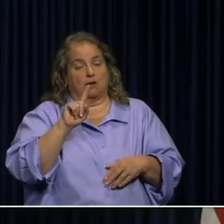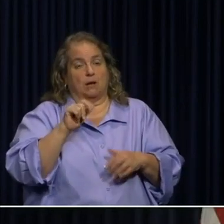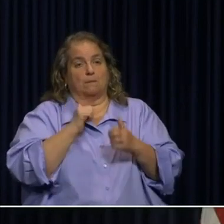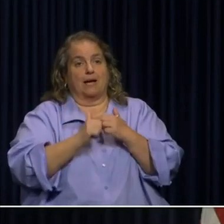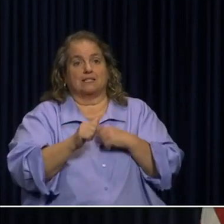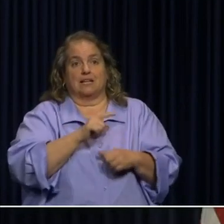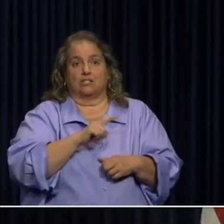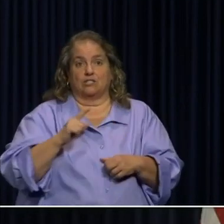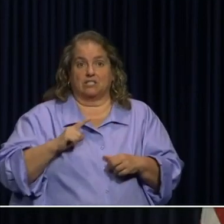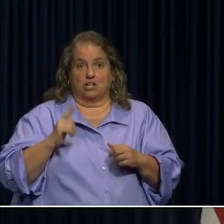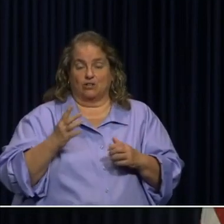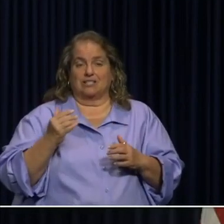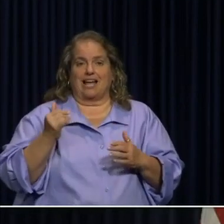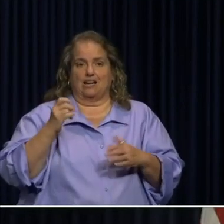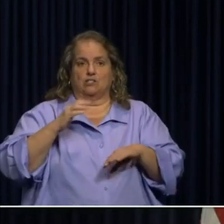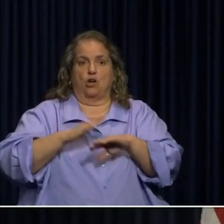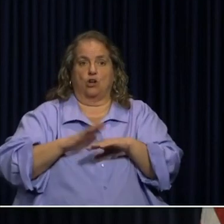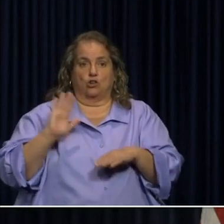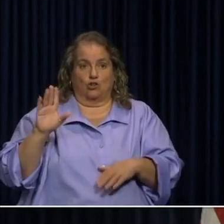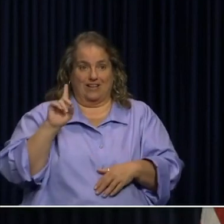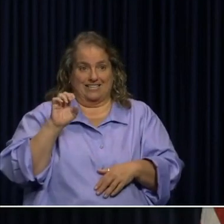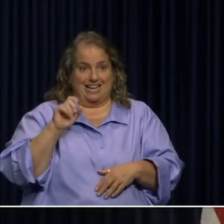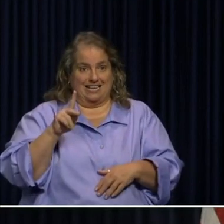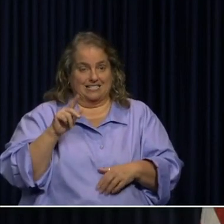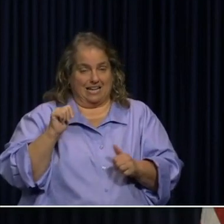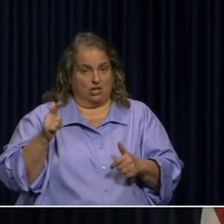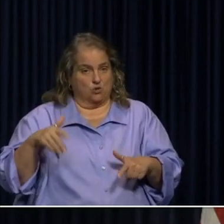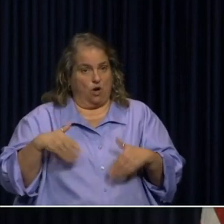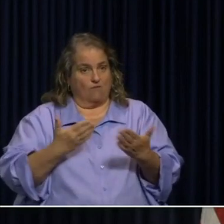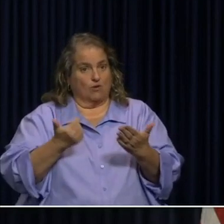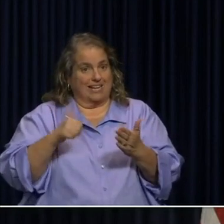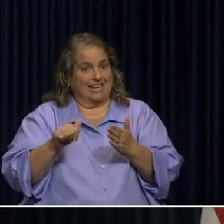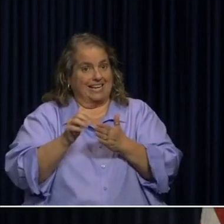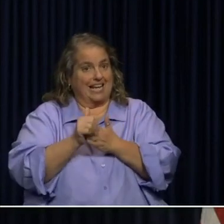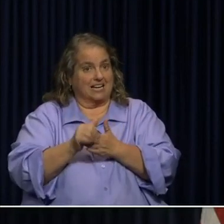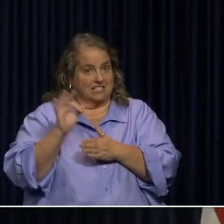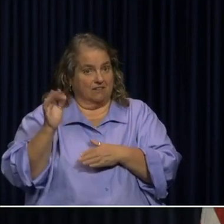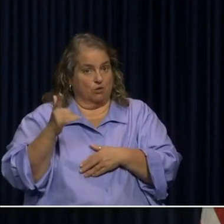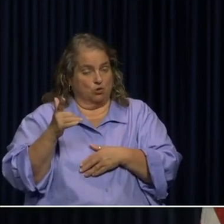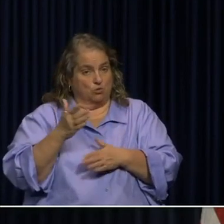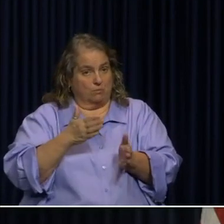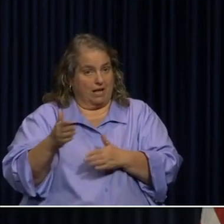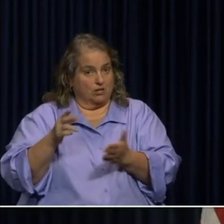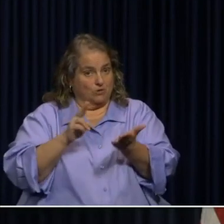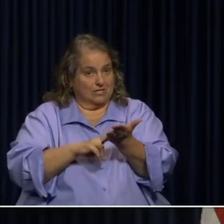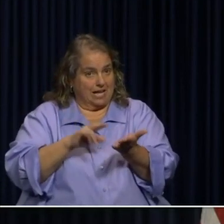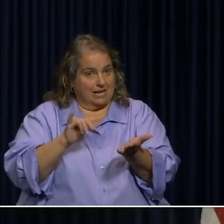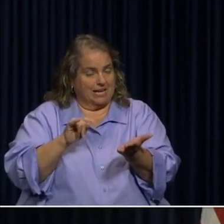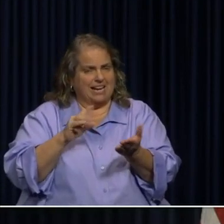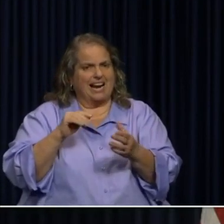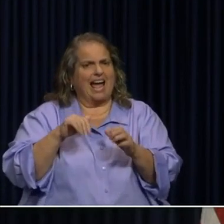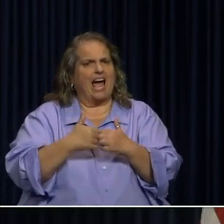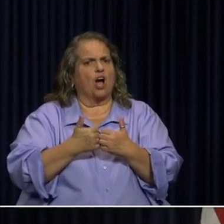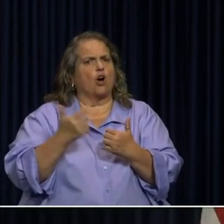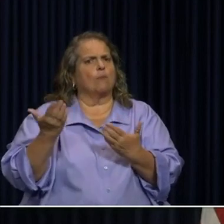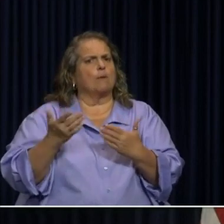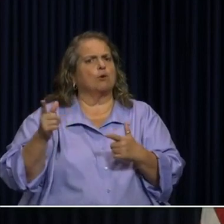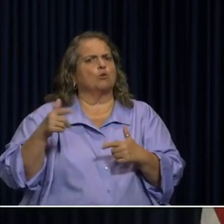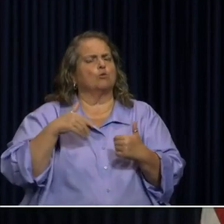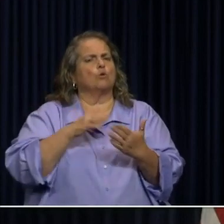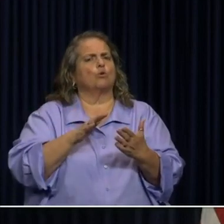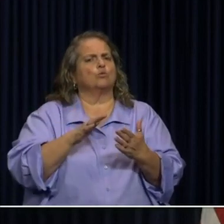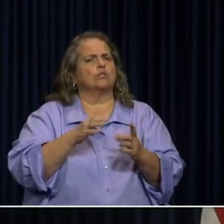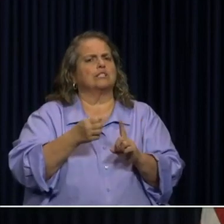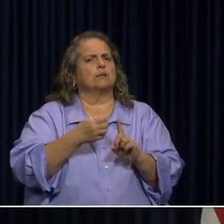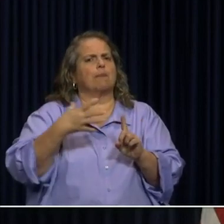legislature and is on my desk. Can you offer any guidance on whether I intend to sign it and how I might approach